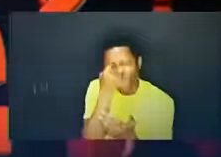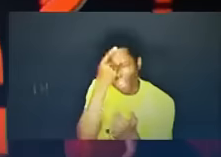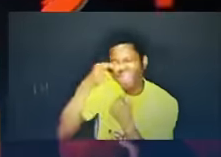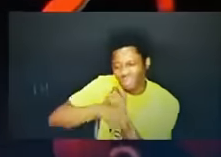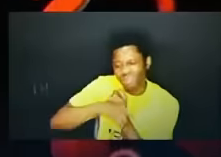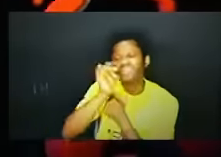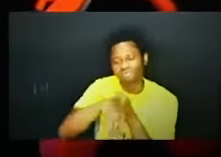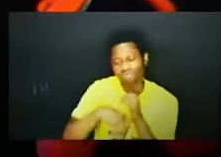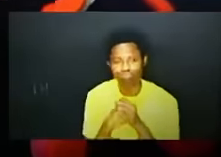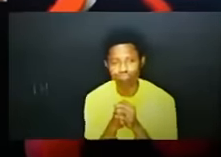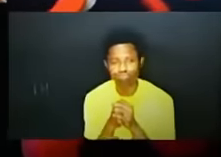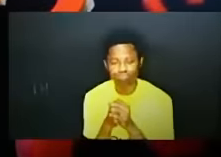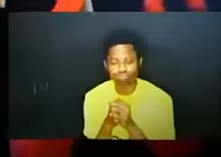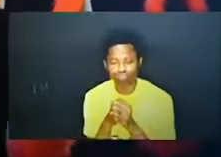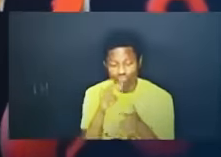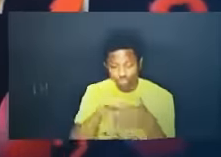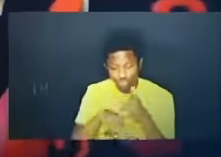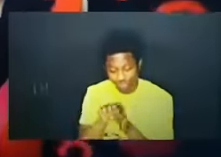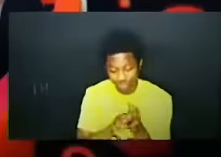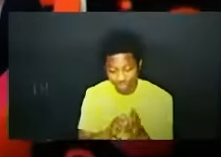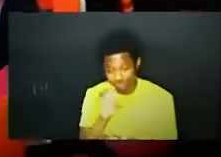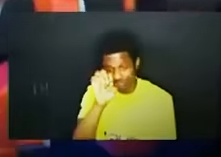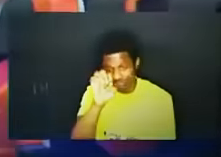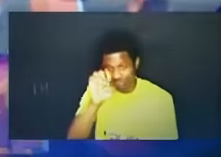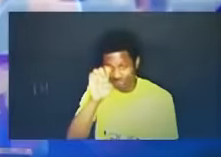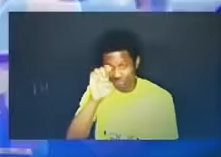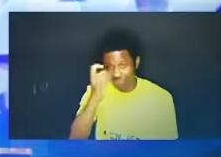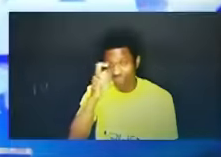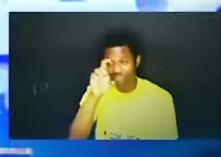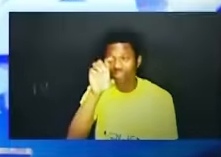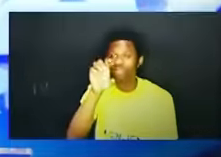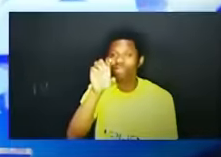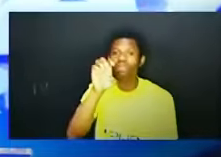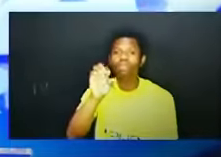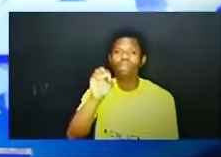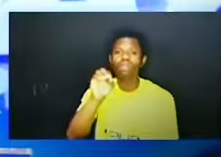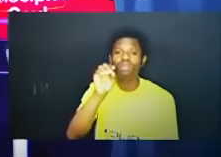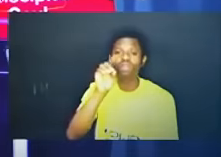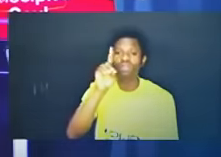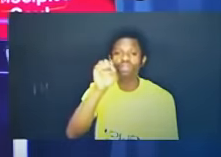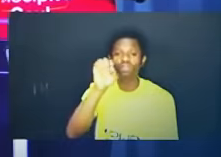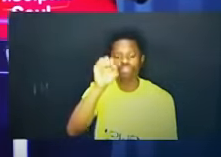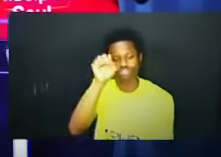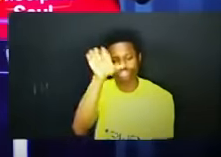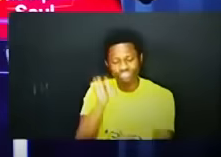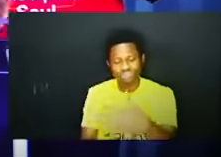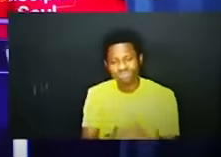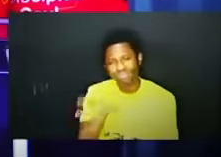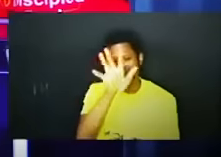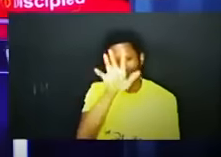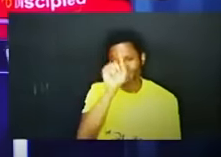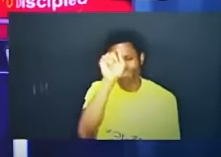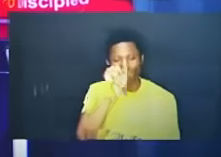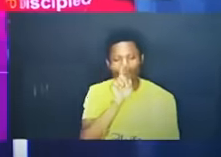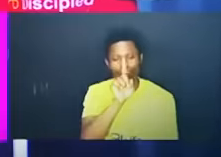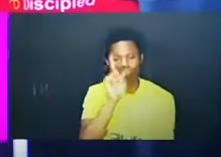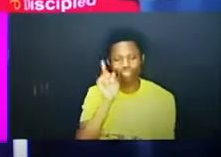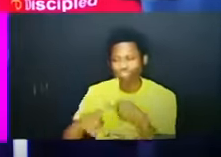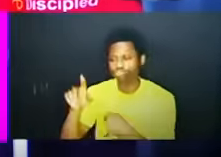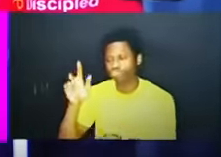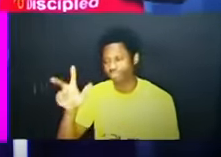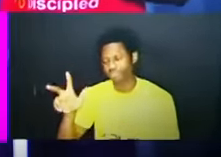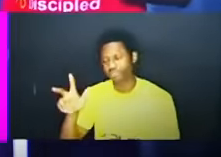tonight. Exodus chapter 5, 1 to 3. Exodus 5, 1 to